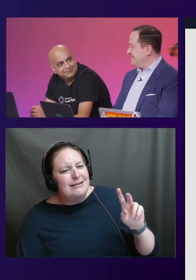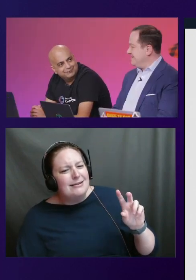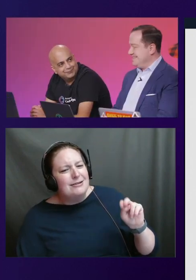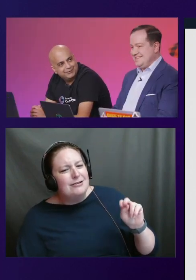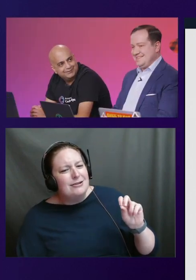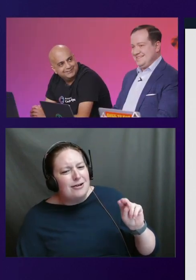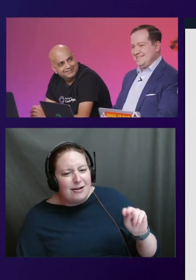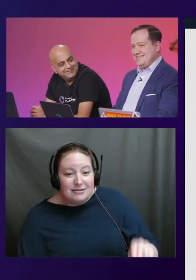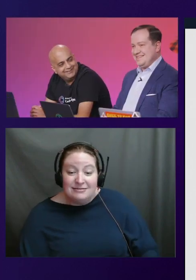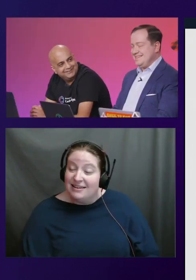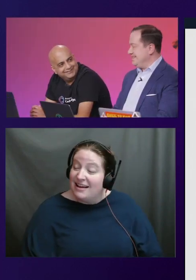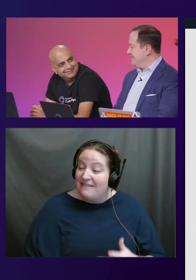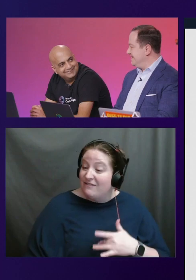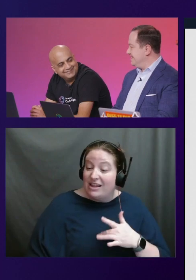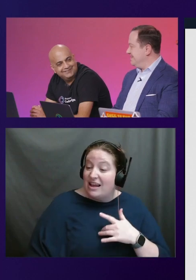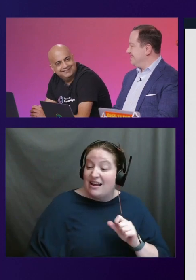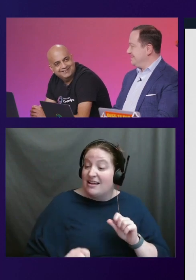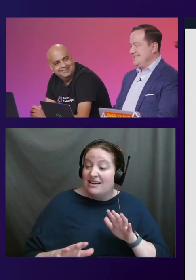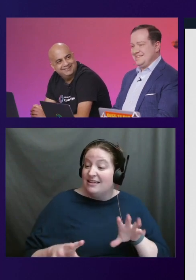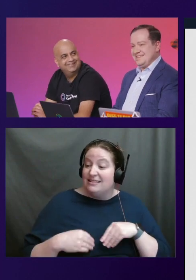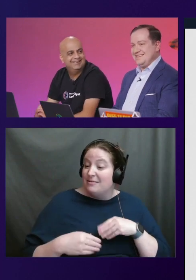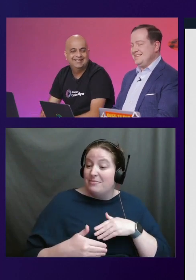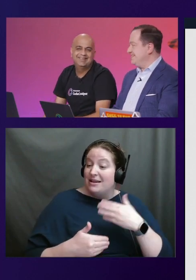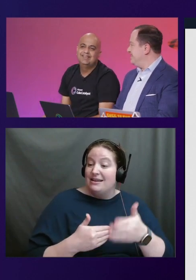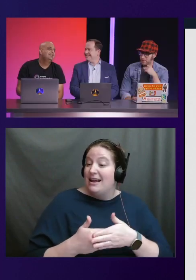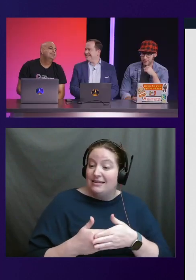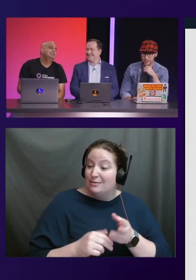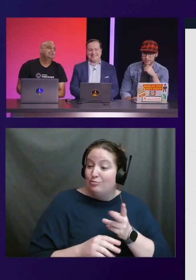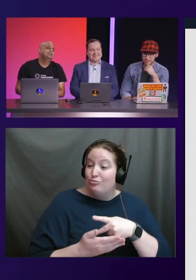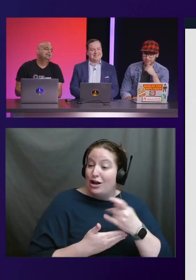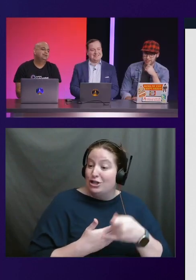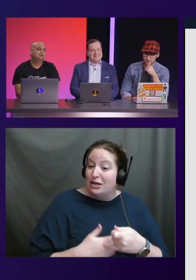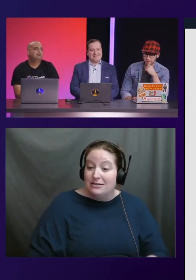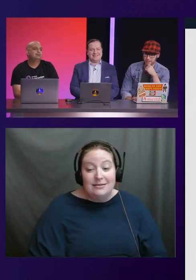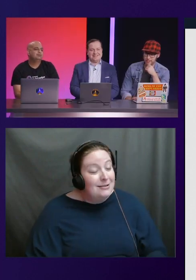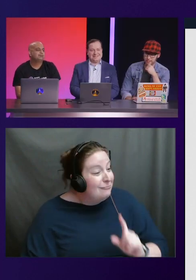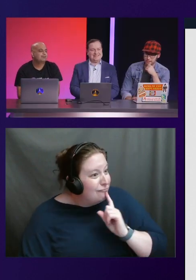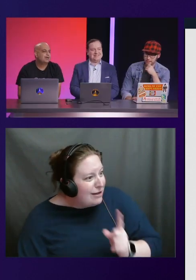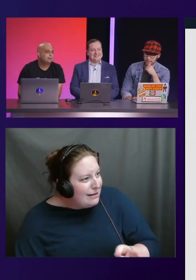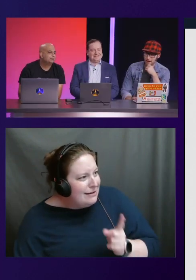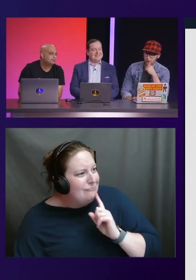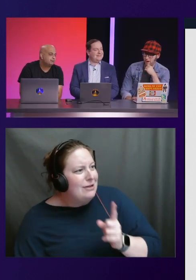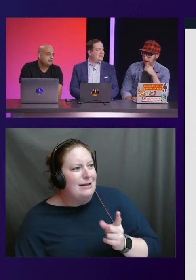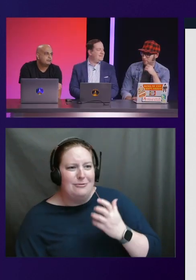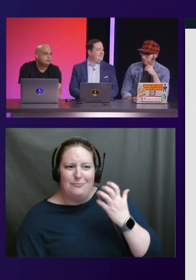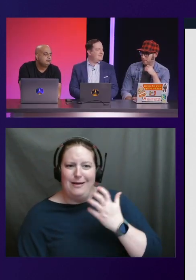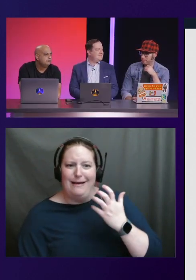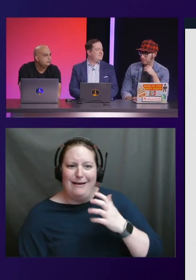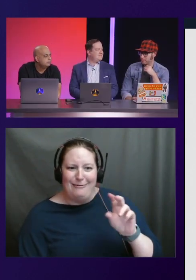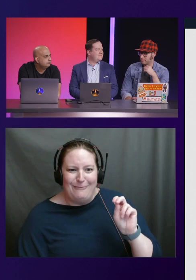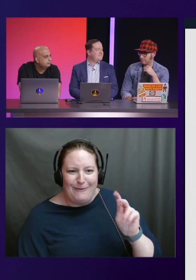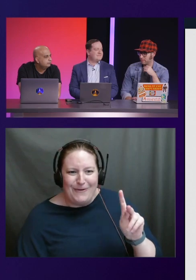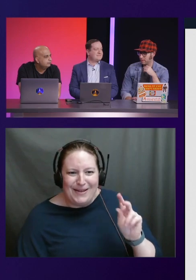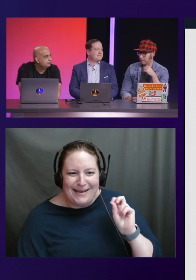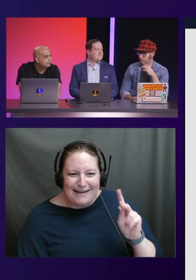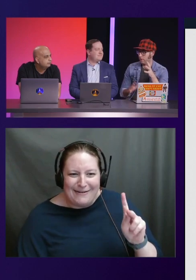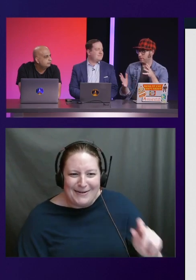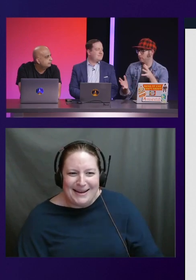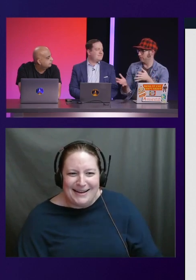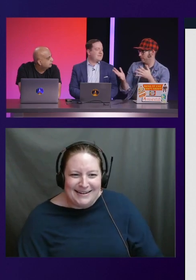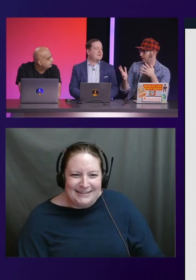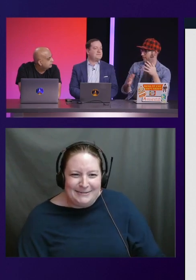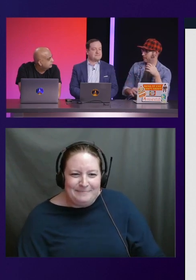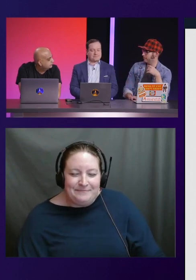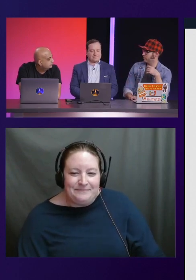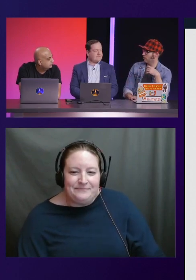project. We're good. Really? Yeah. Really? Yeah. Wow. Okay. Okay. Now, both of